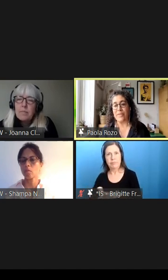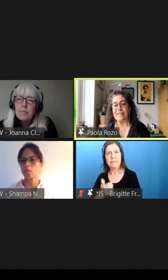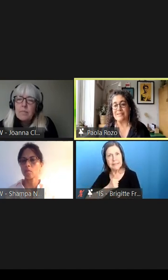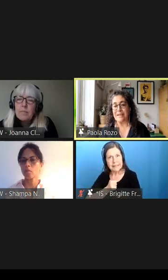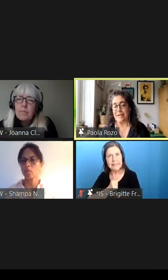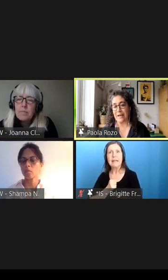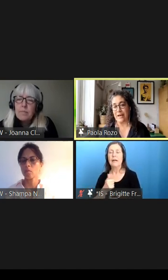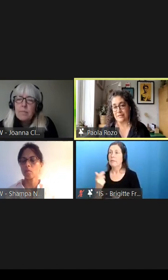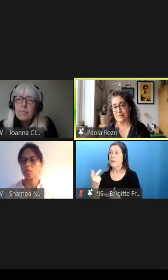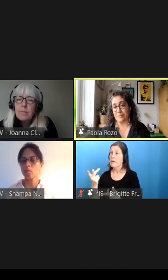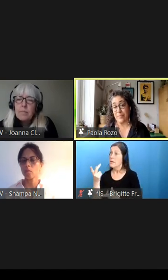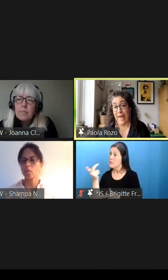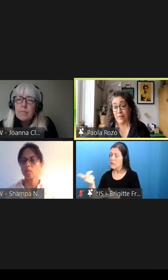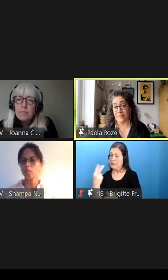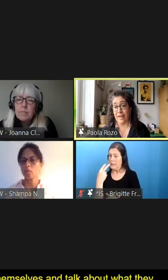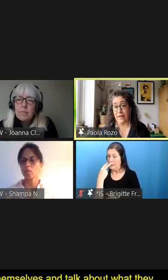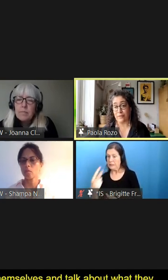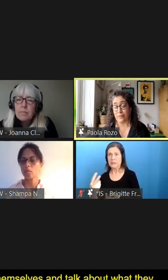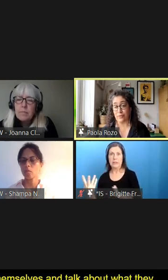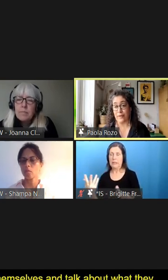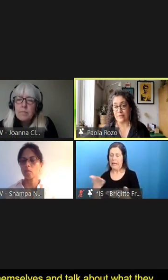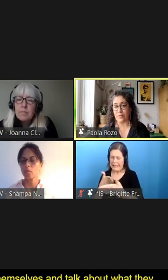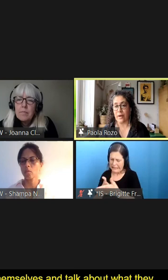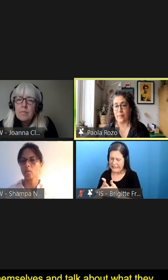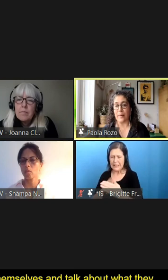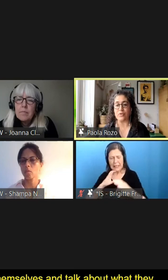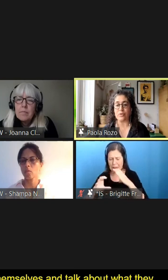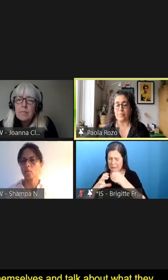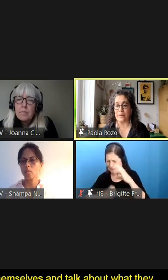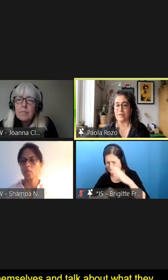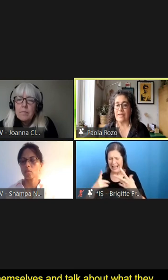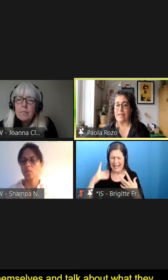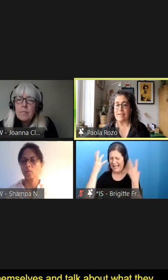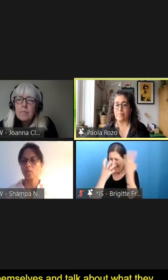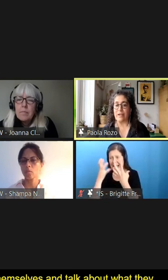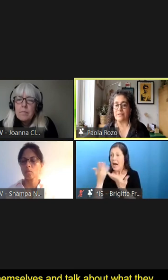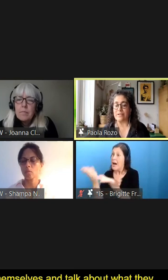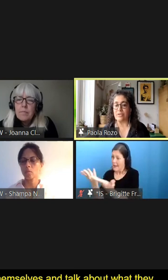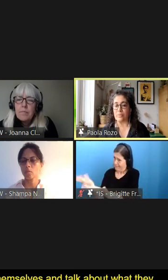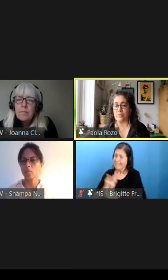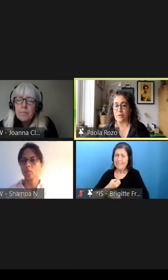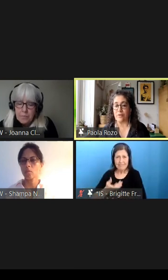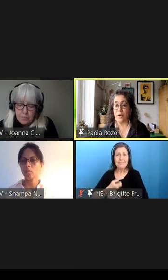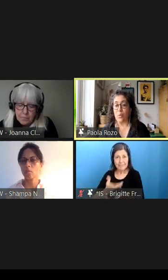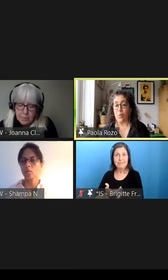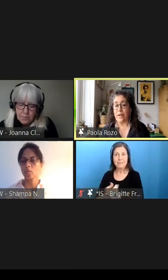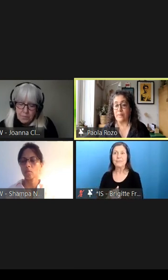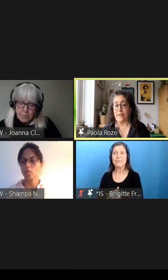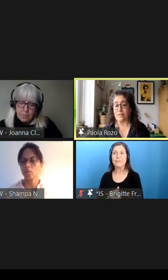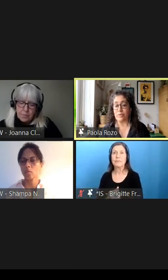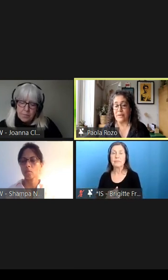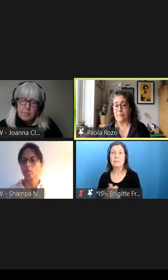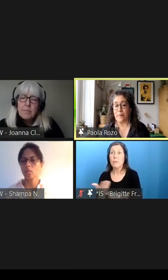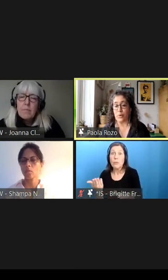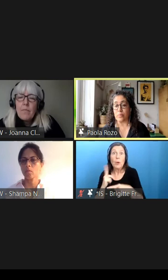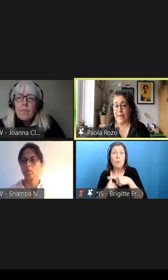what they see as barriers they have to face. I've talked about these belief systems of what it means